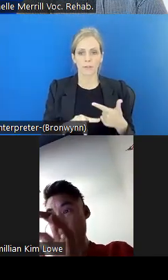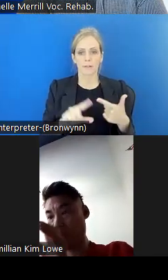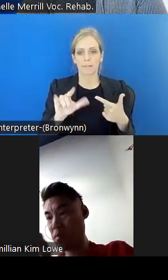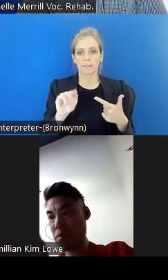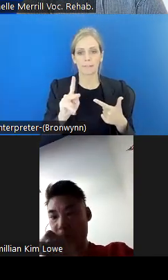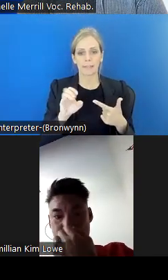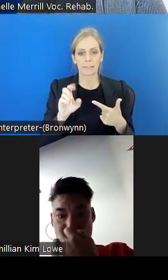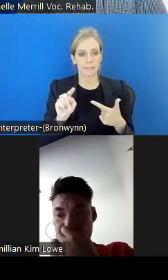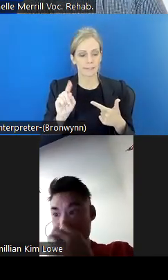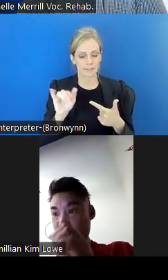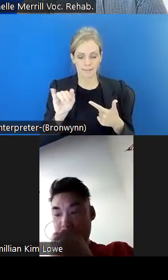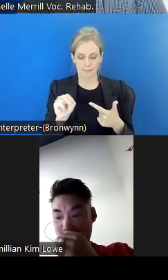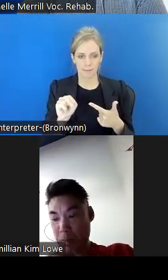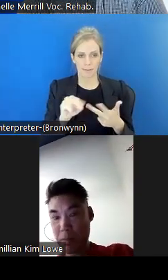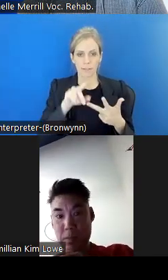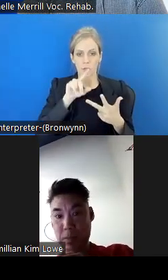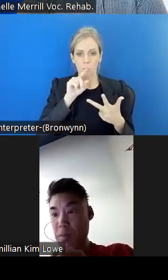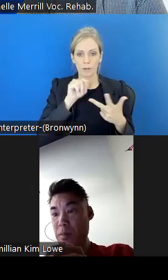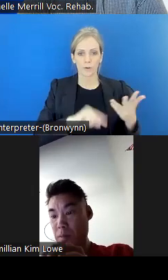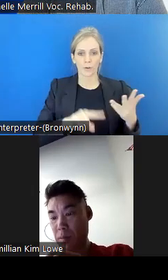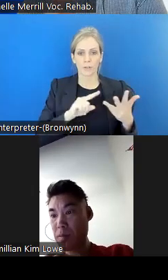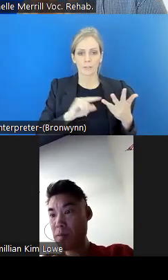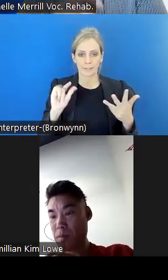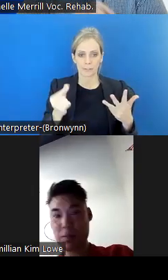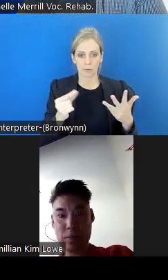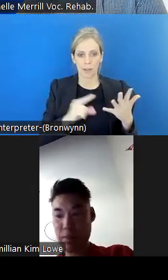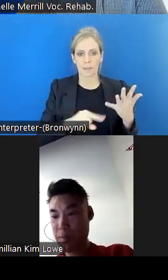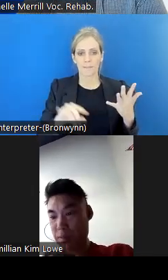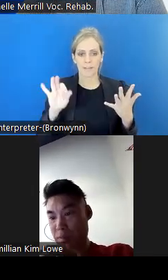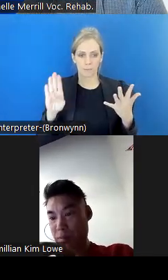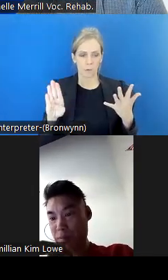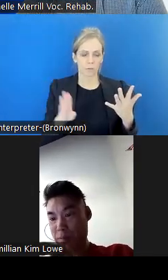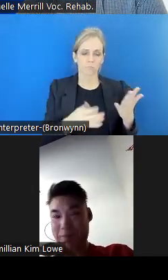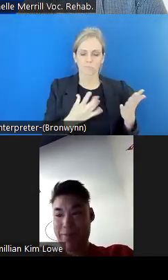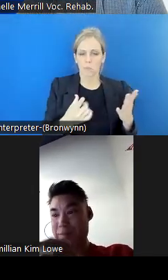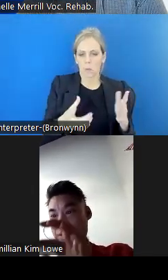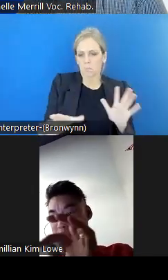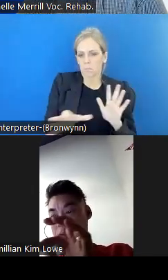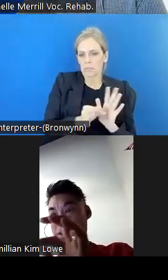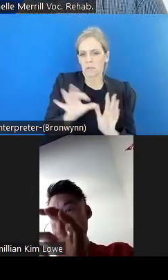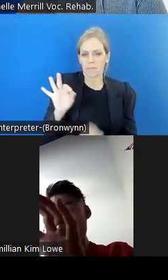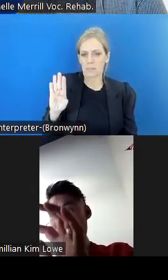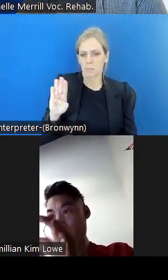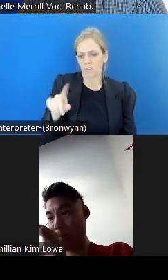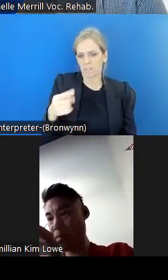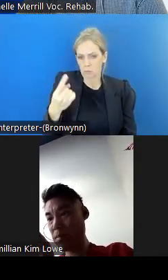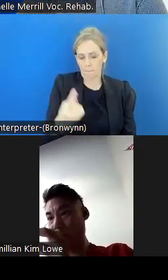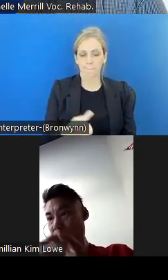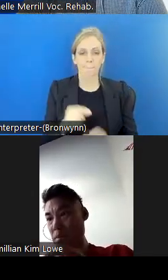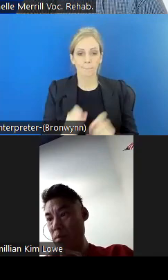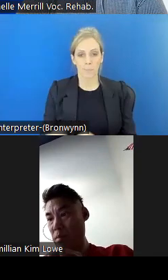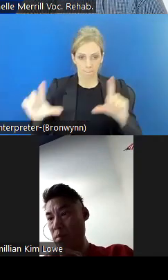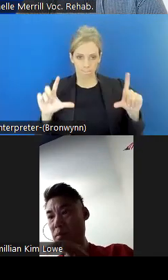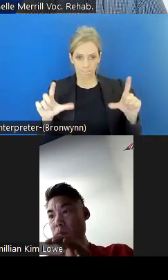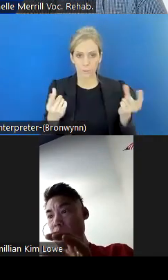an Instagram, and a Facebook. I'll just hit the Facebook because it's the first one. When you go there, it'll